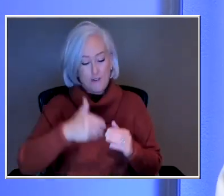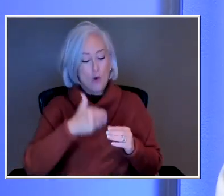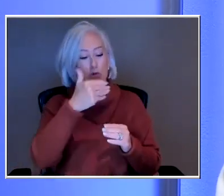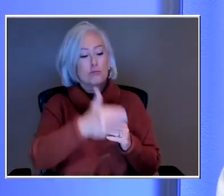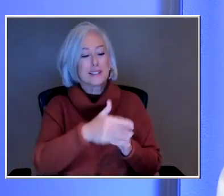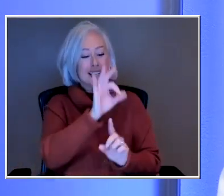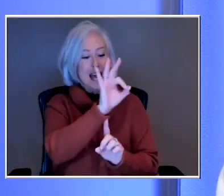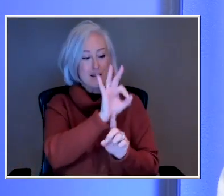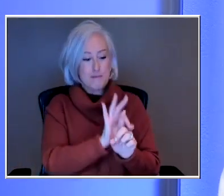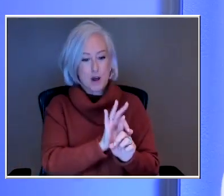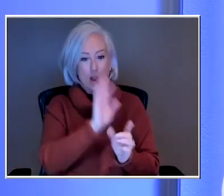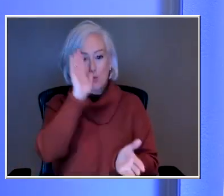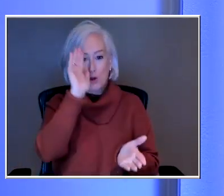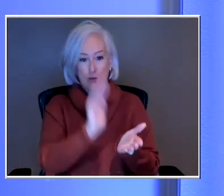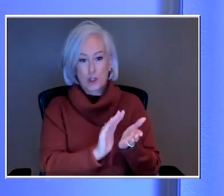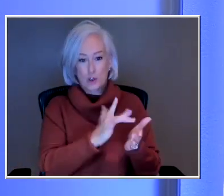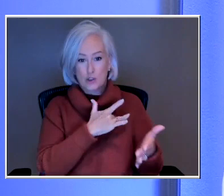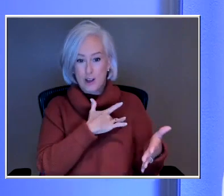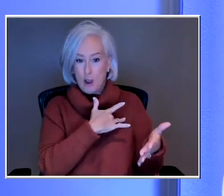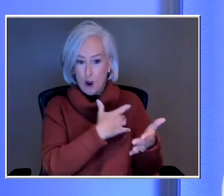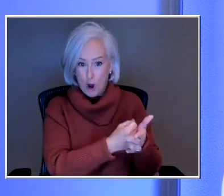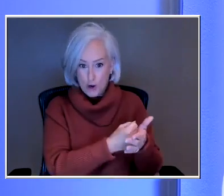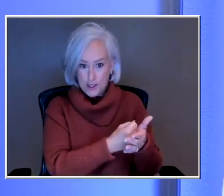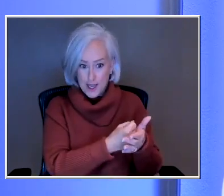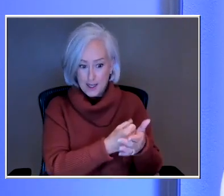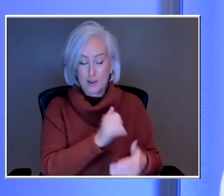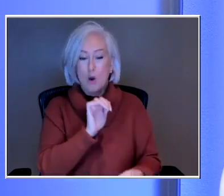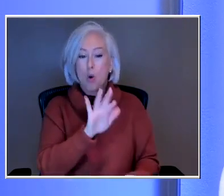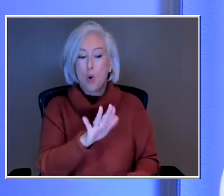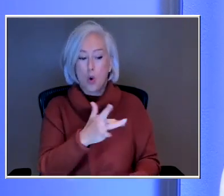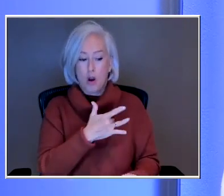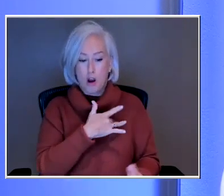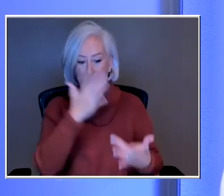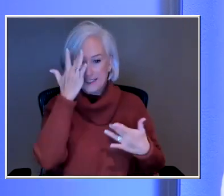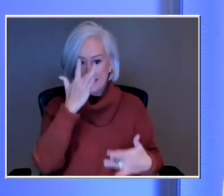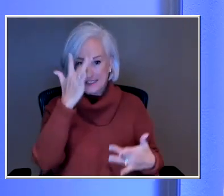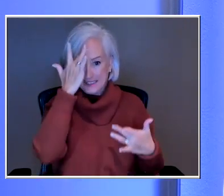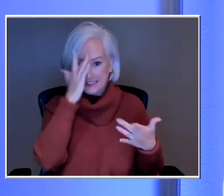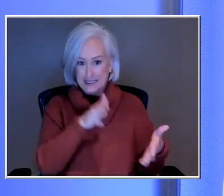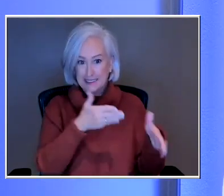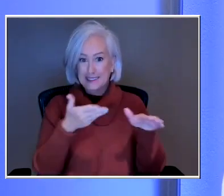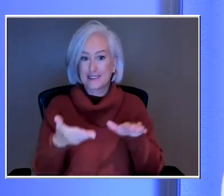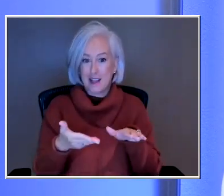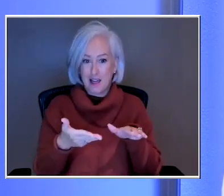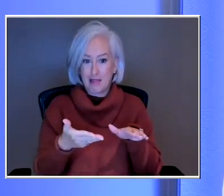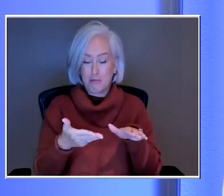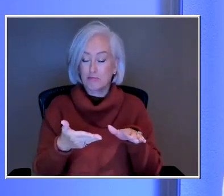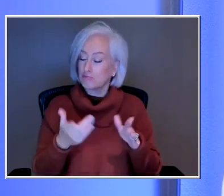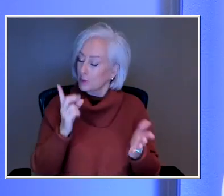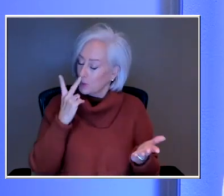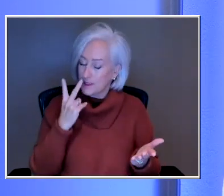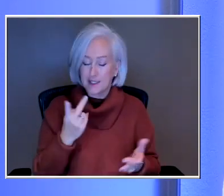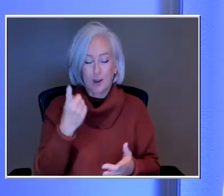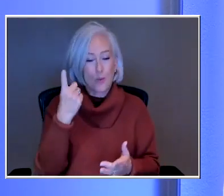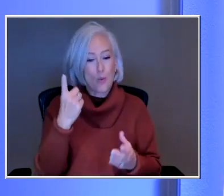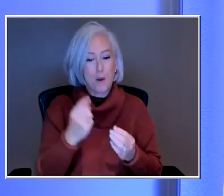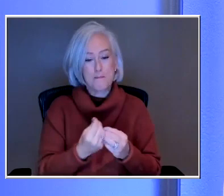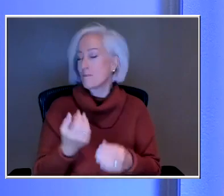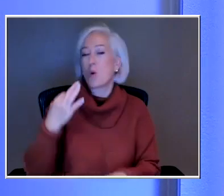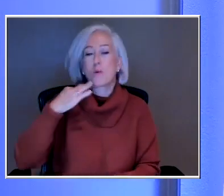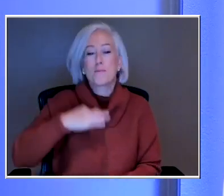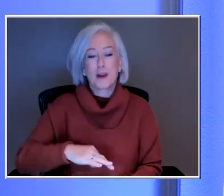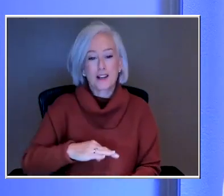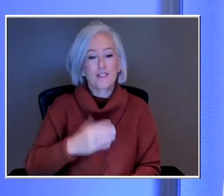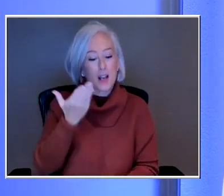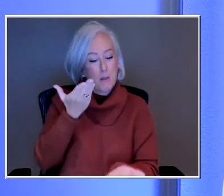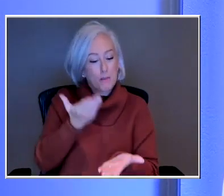attack and reduced cardiovascular death. So I think that is one more benefit and proof, a piece of data that